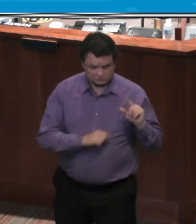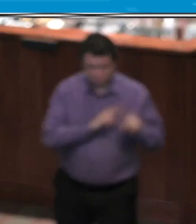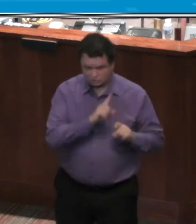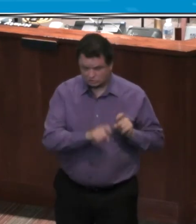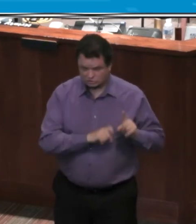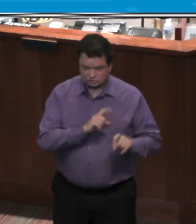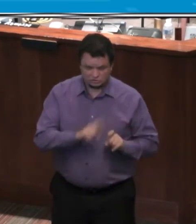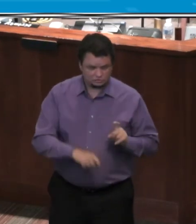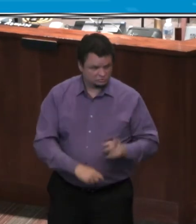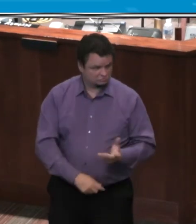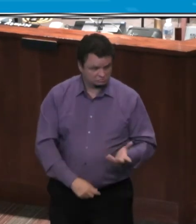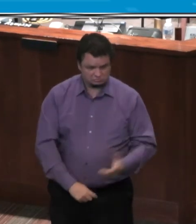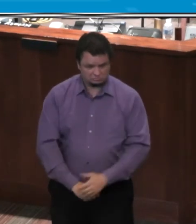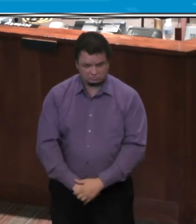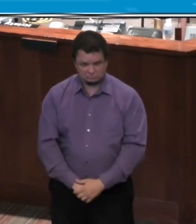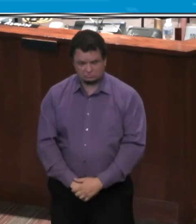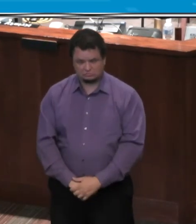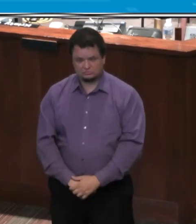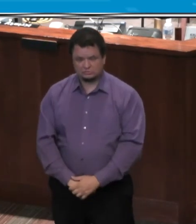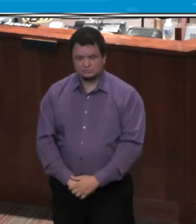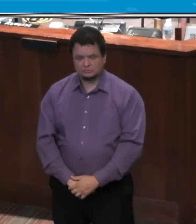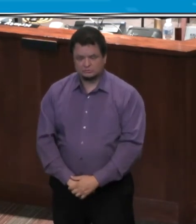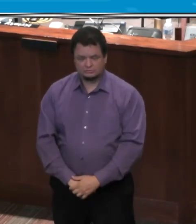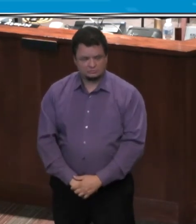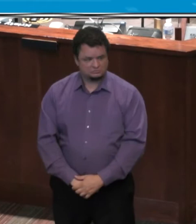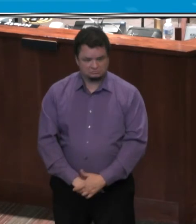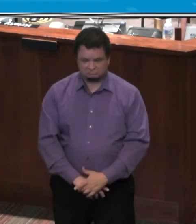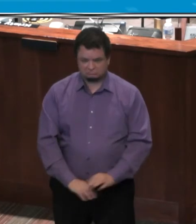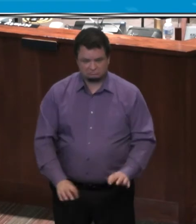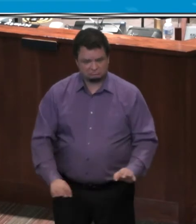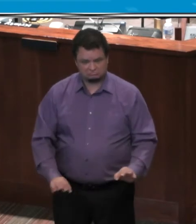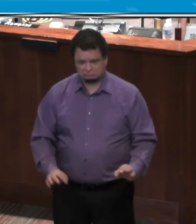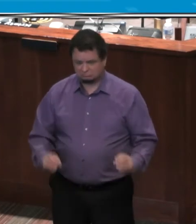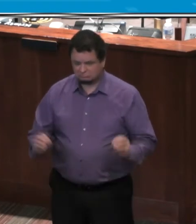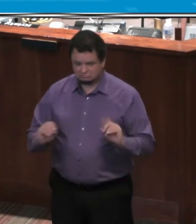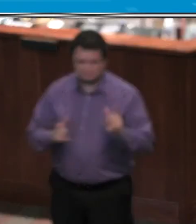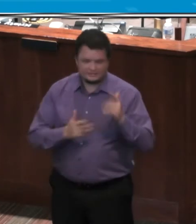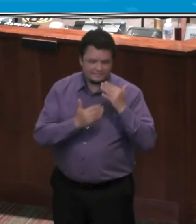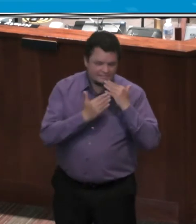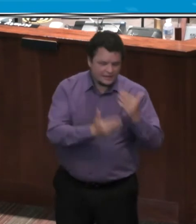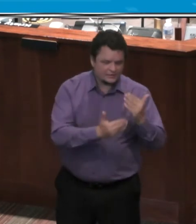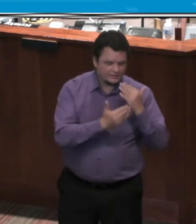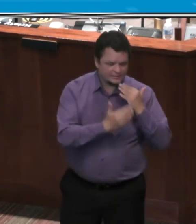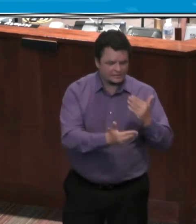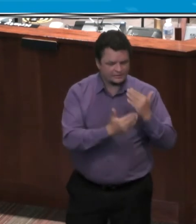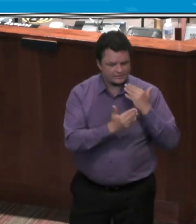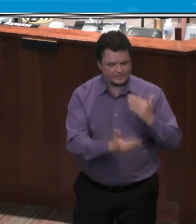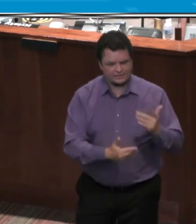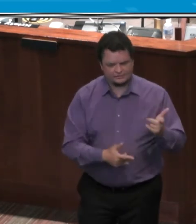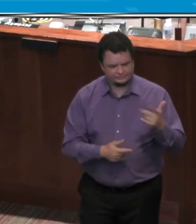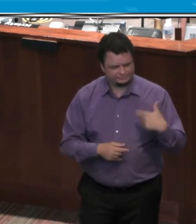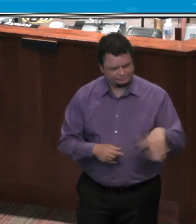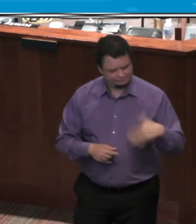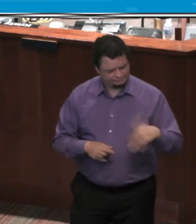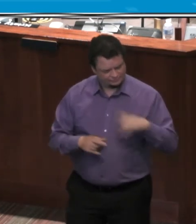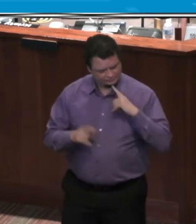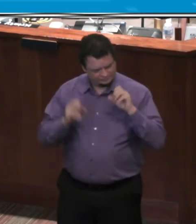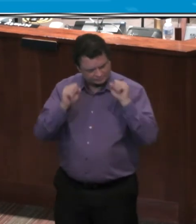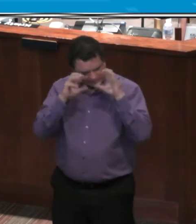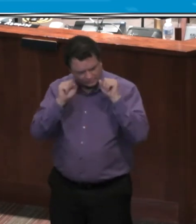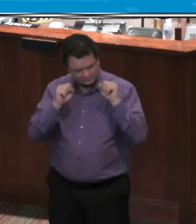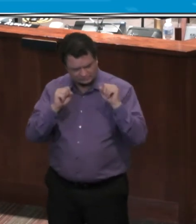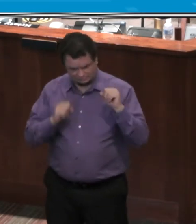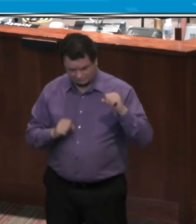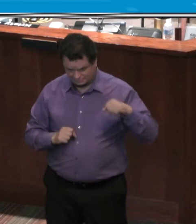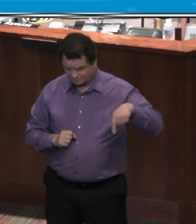No? Okay. Thank you. It always amazes me how frequently our health department comes